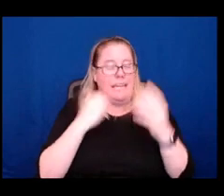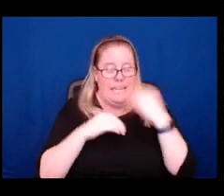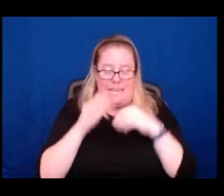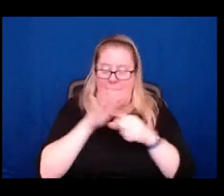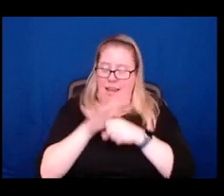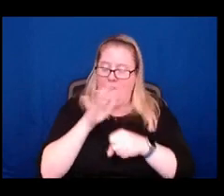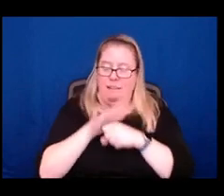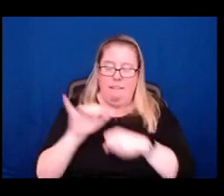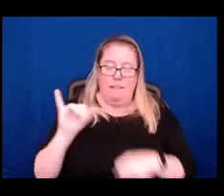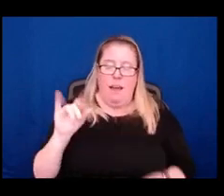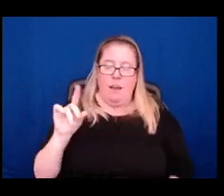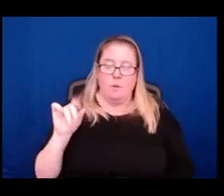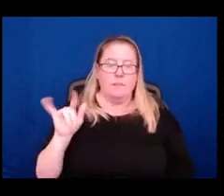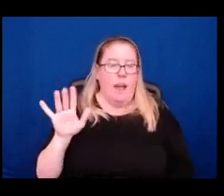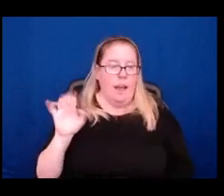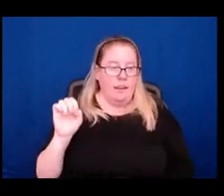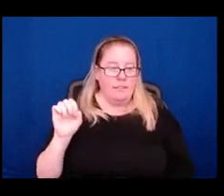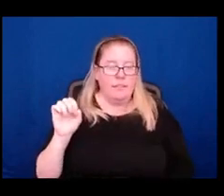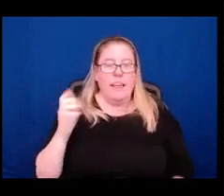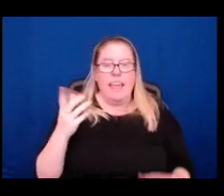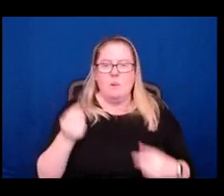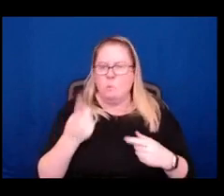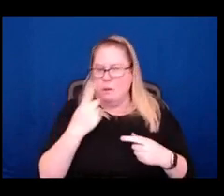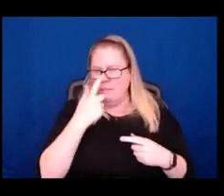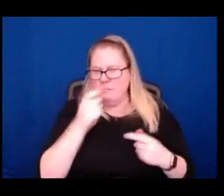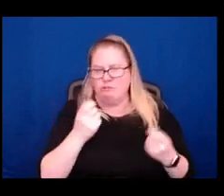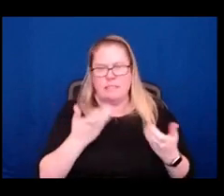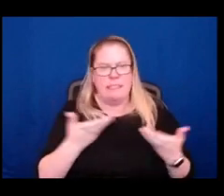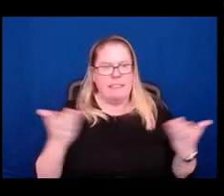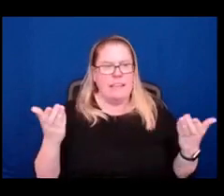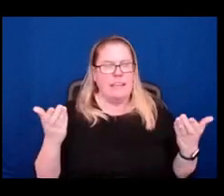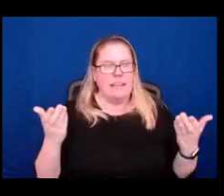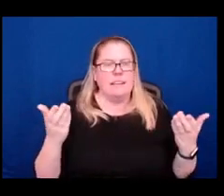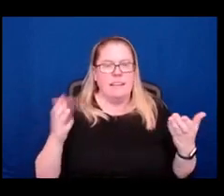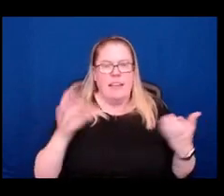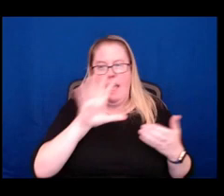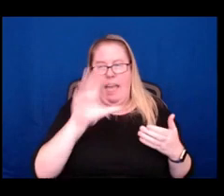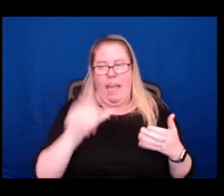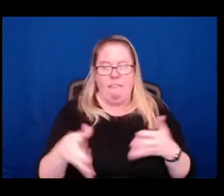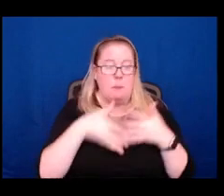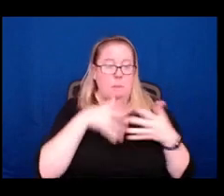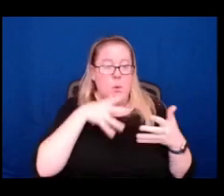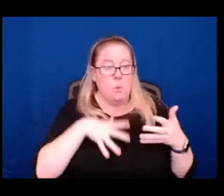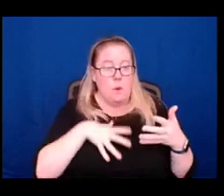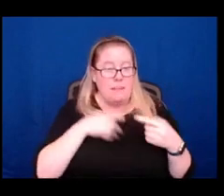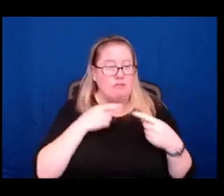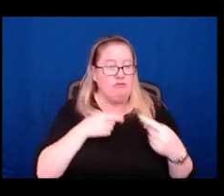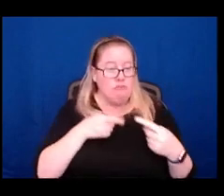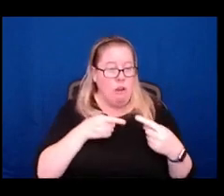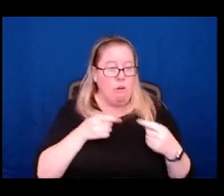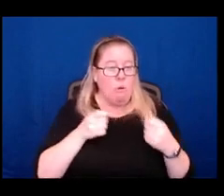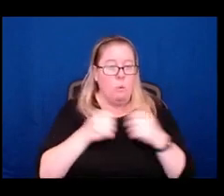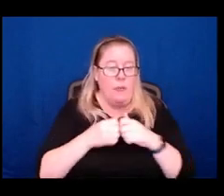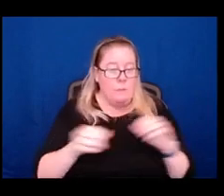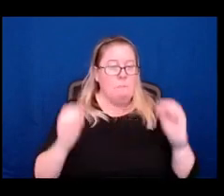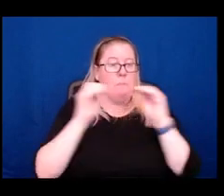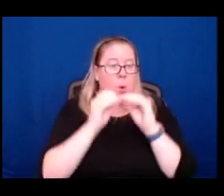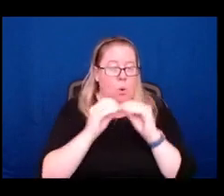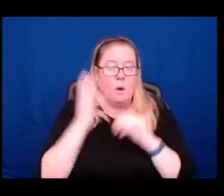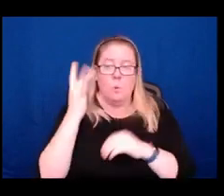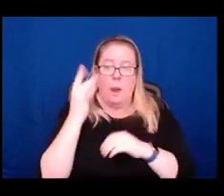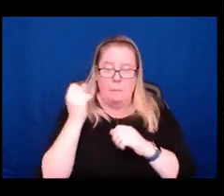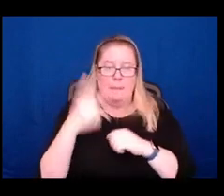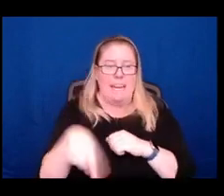anymore. And one of the interesting things, you know, African-American women do have a harder time, because a lot of them are